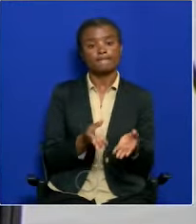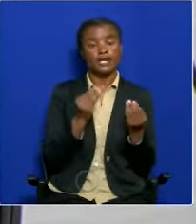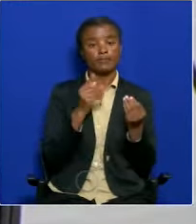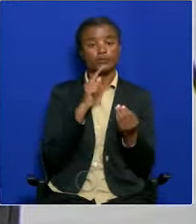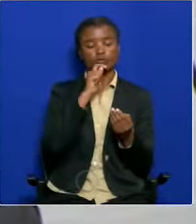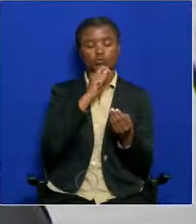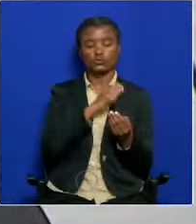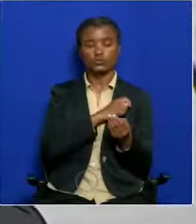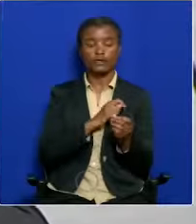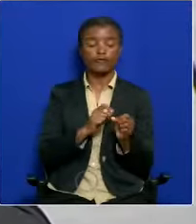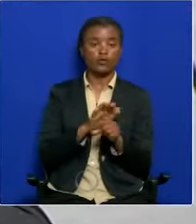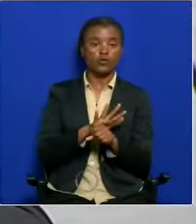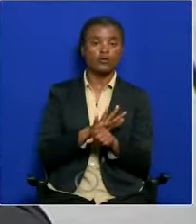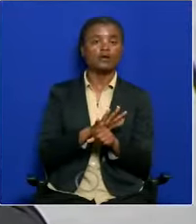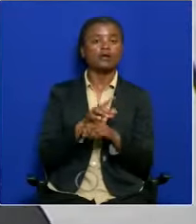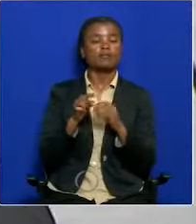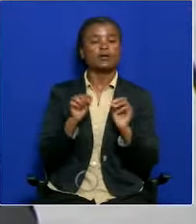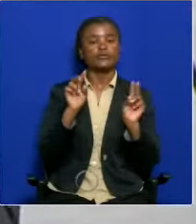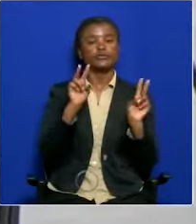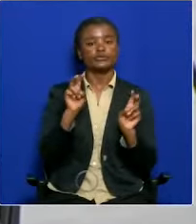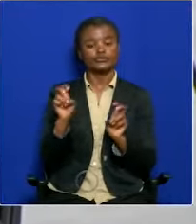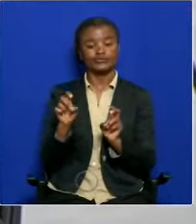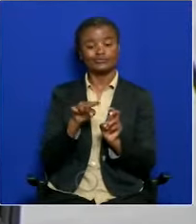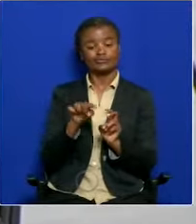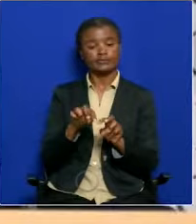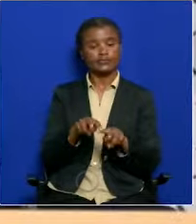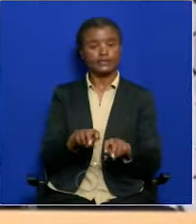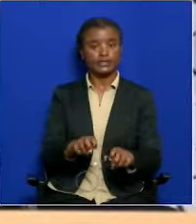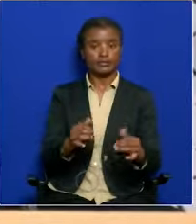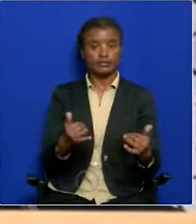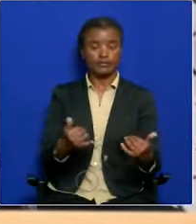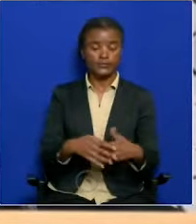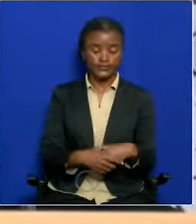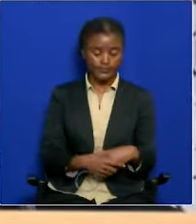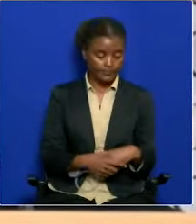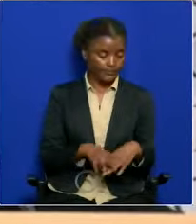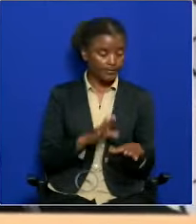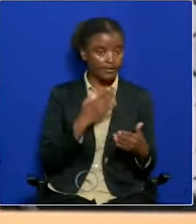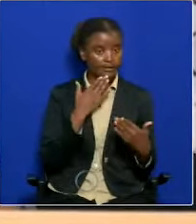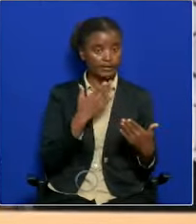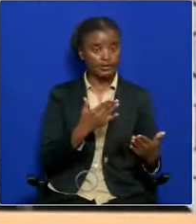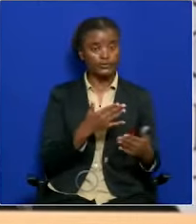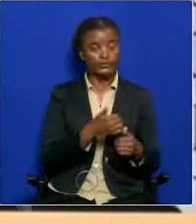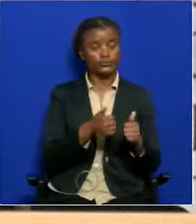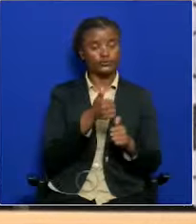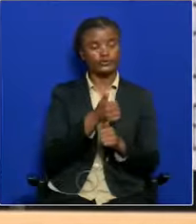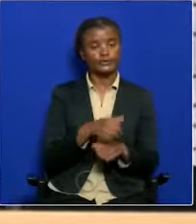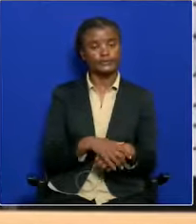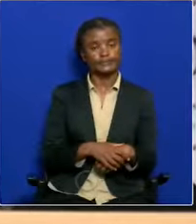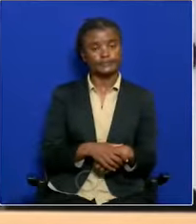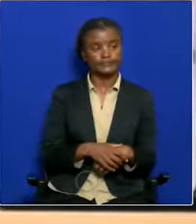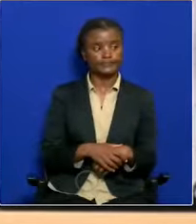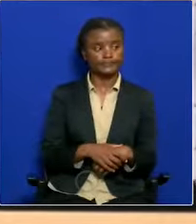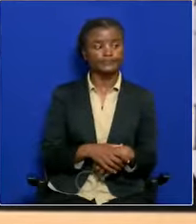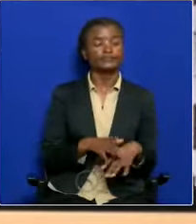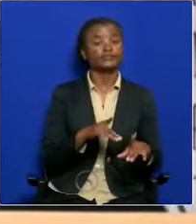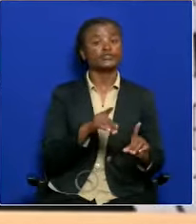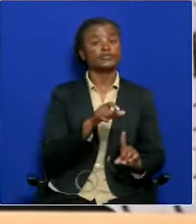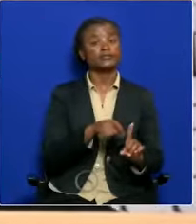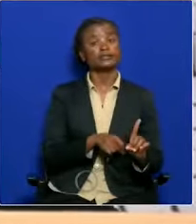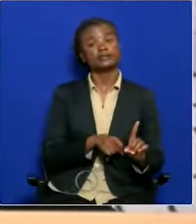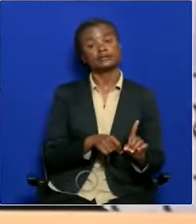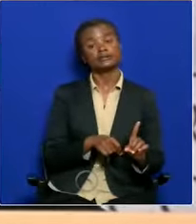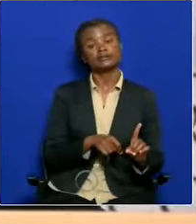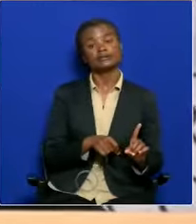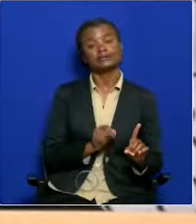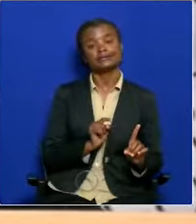matters under the investigation. Thank you, General. Chair, that is then the evidence